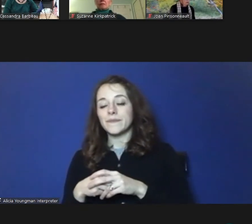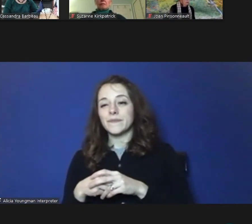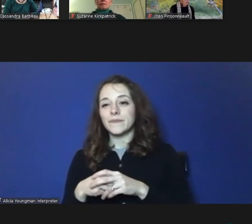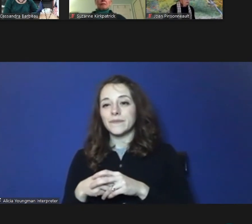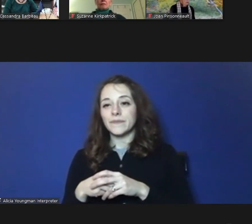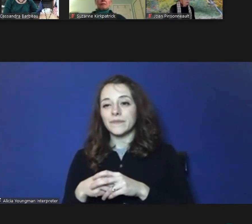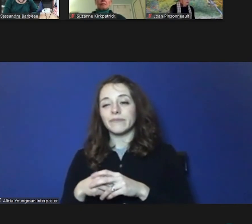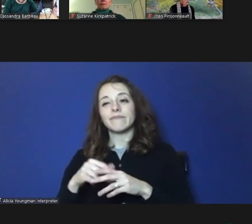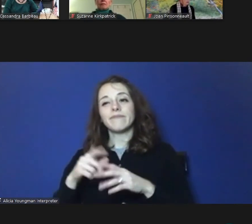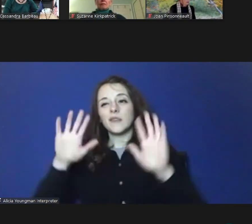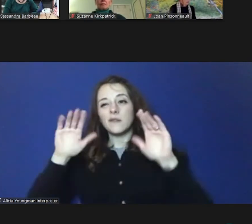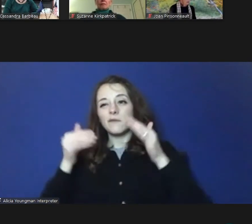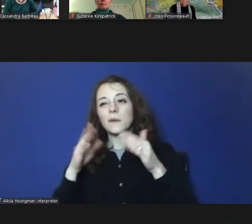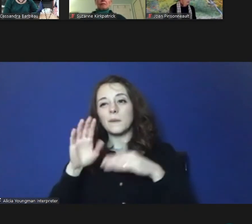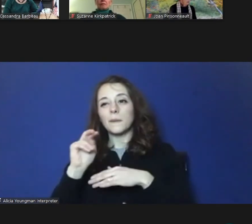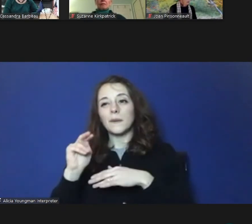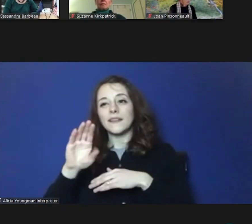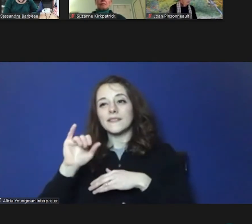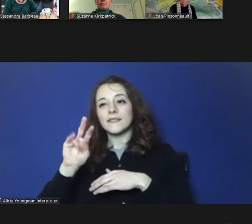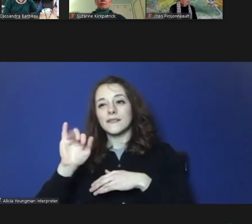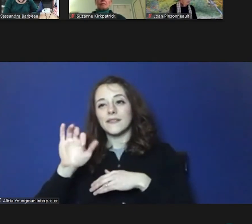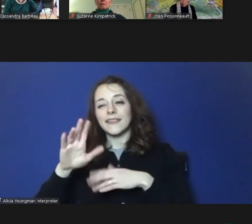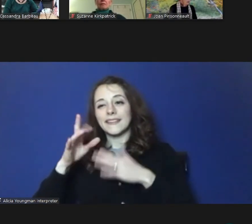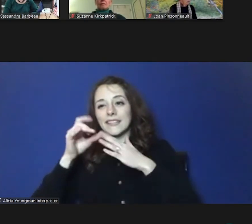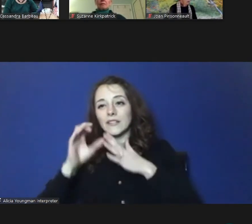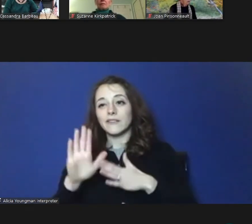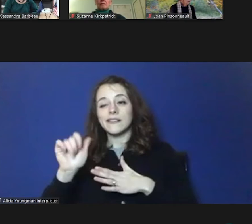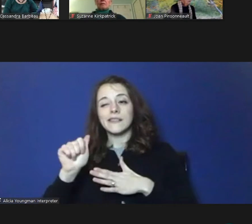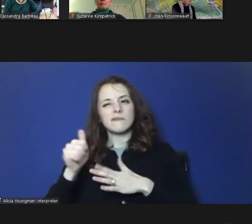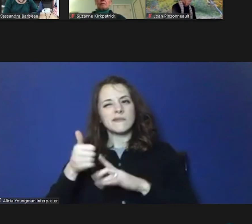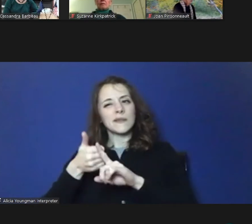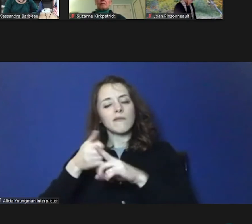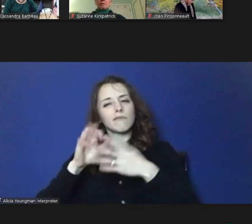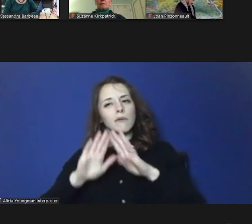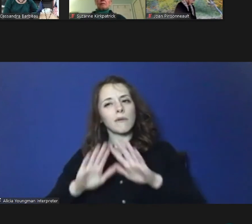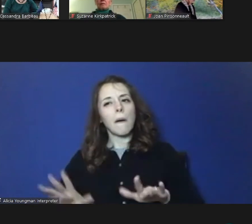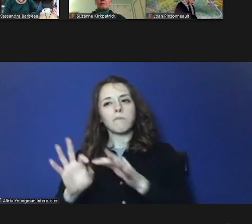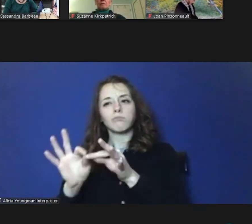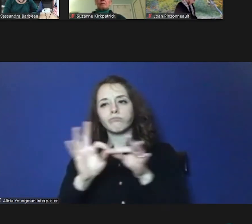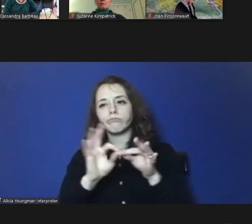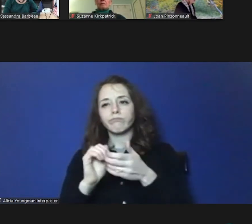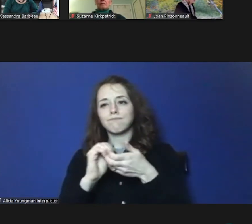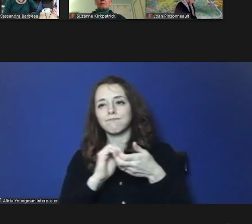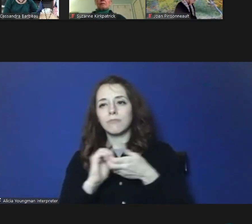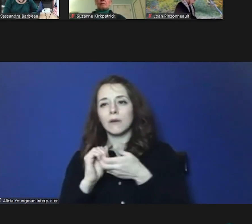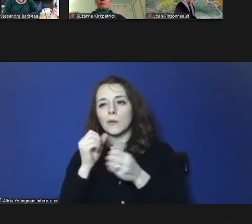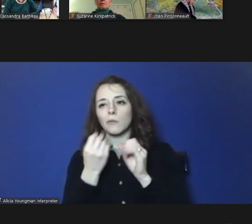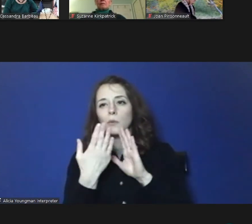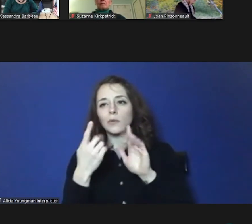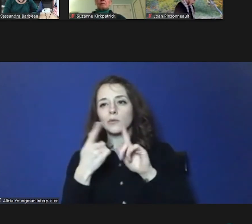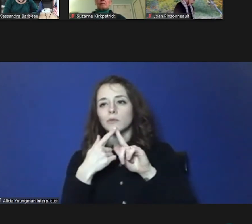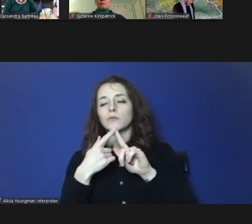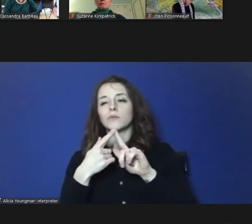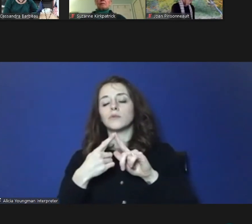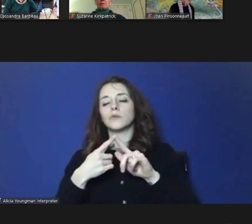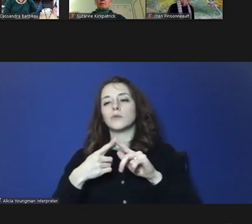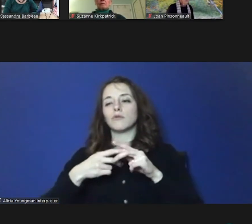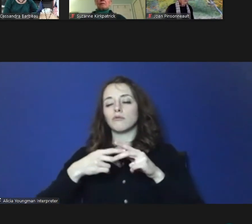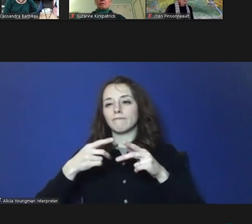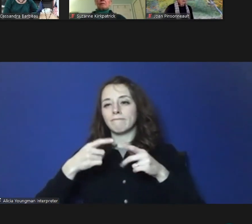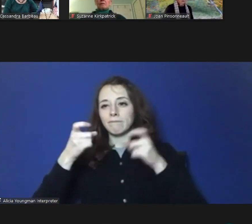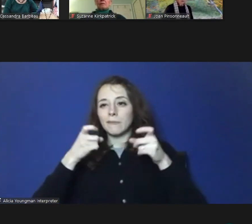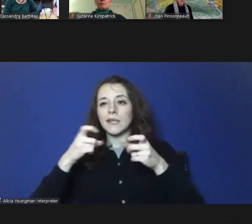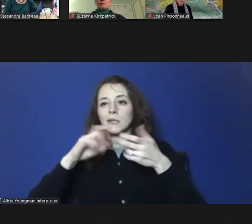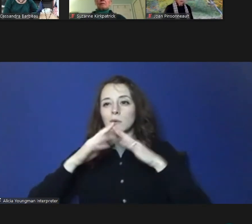civic leader whose calm and collaborative approach to addressing community issues earned him